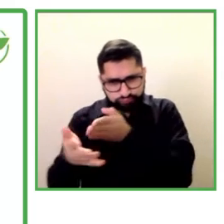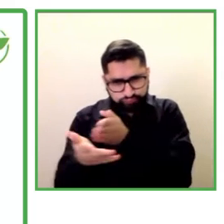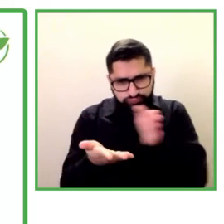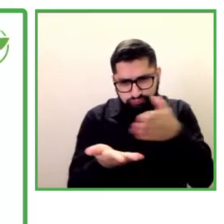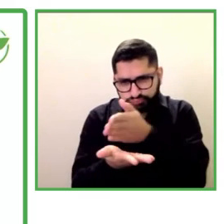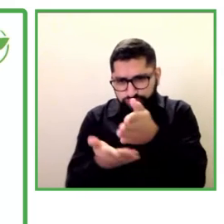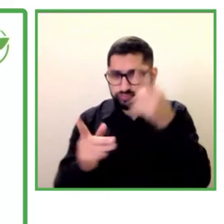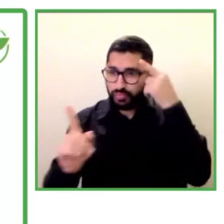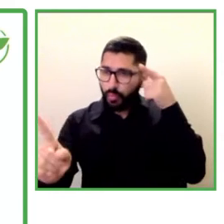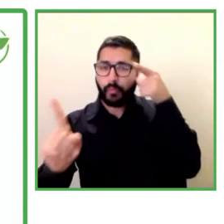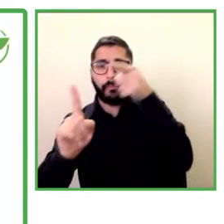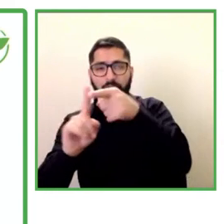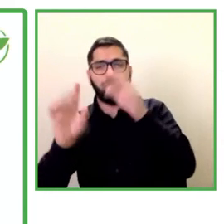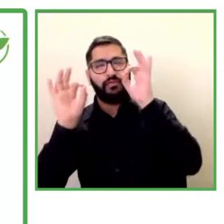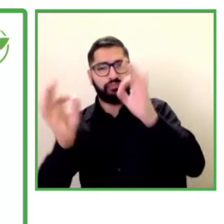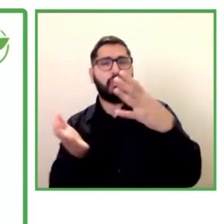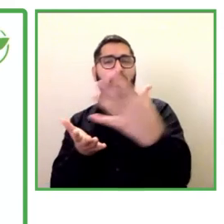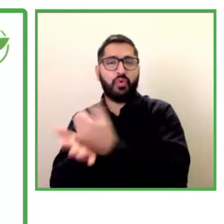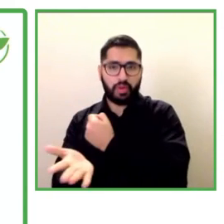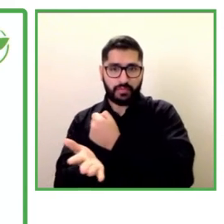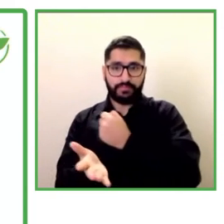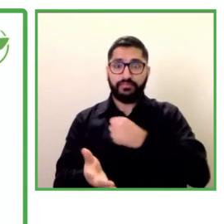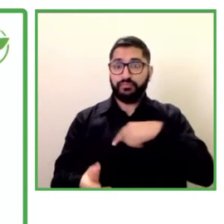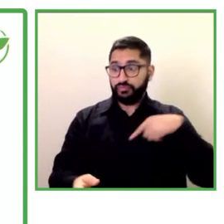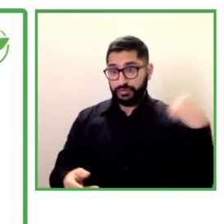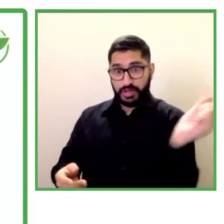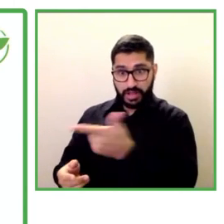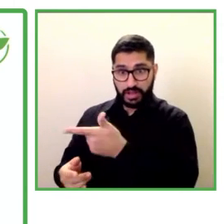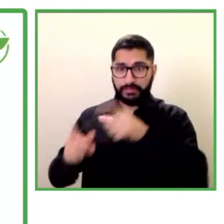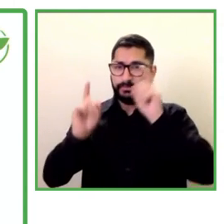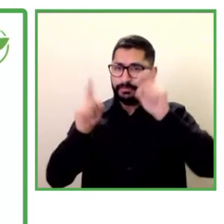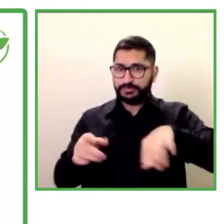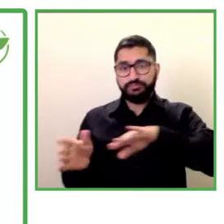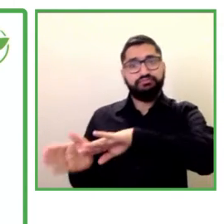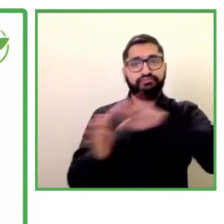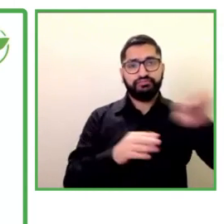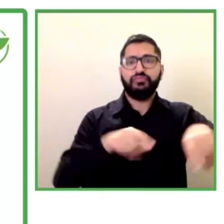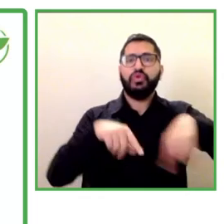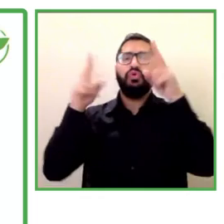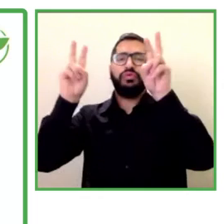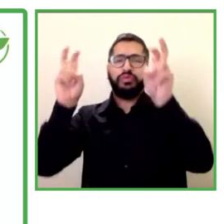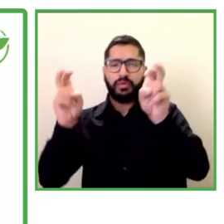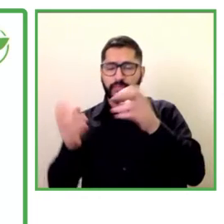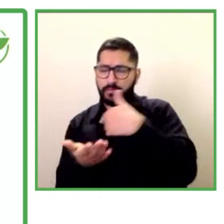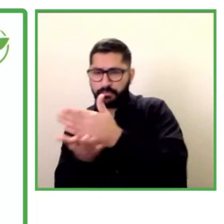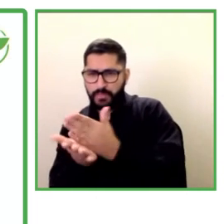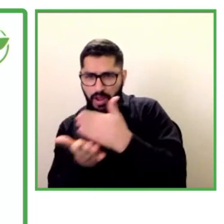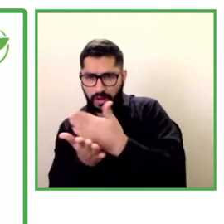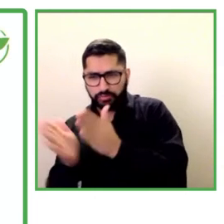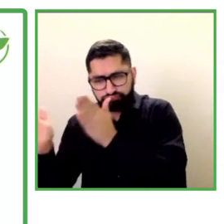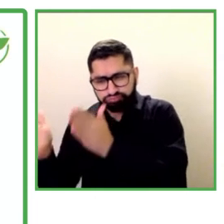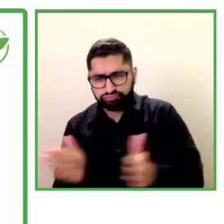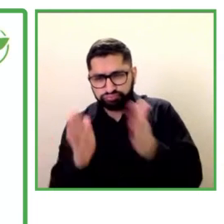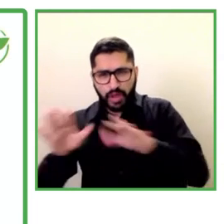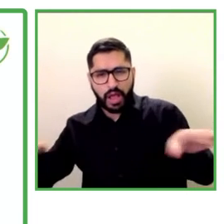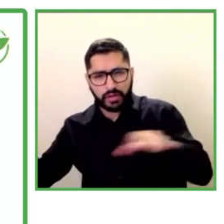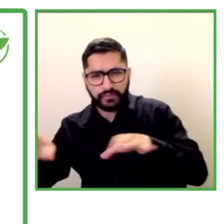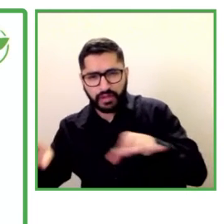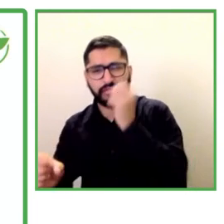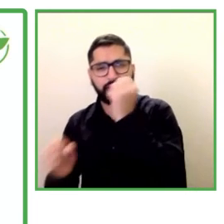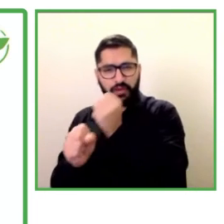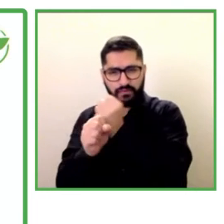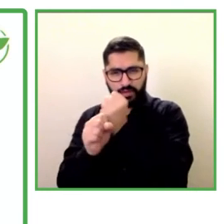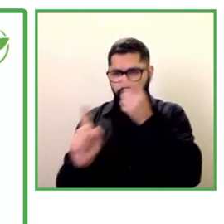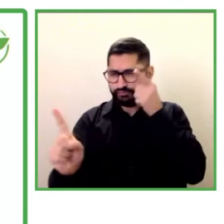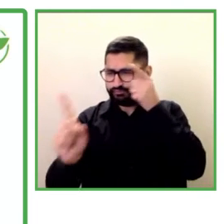goals. Apart from the work plan, we have the training, the educational part. There are tools that are going to